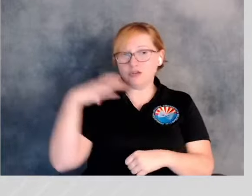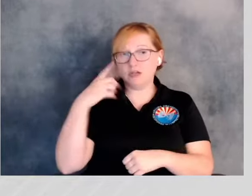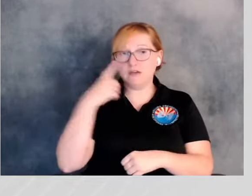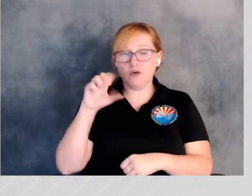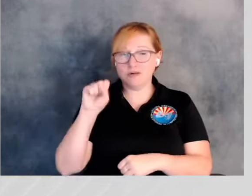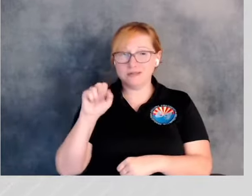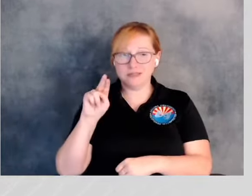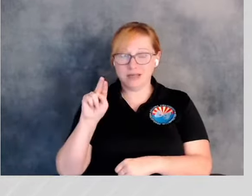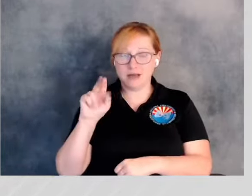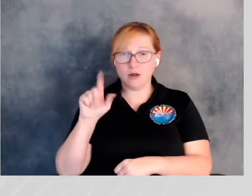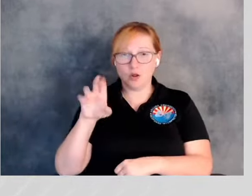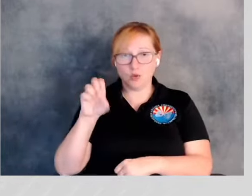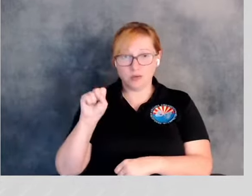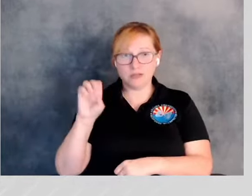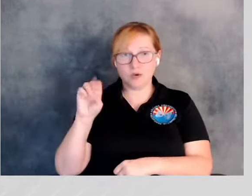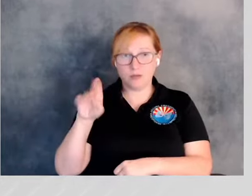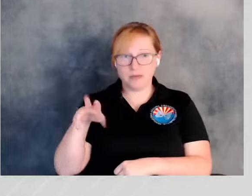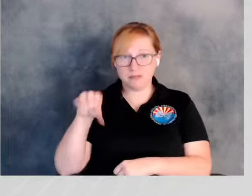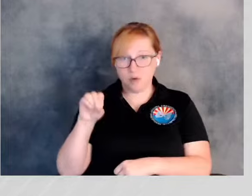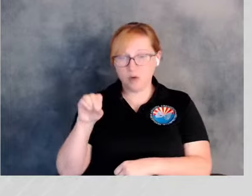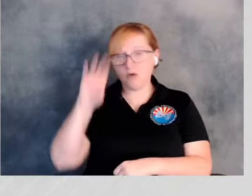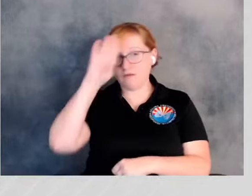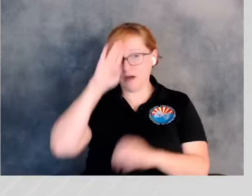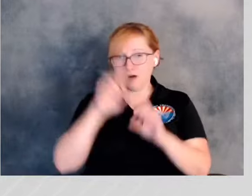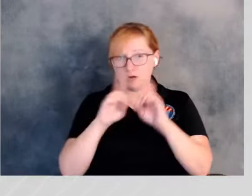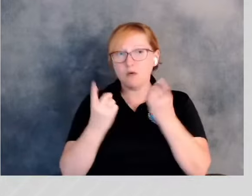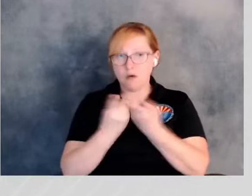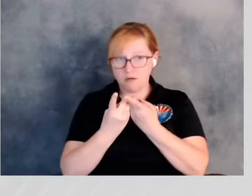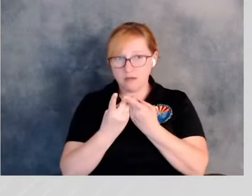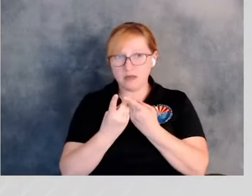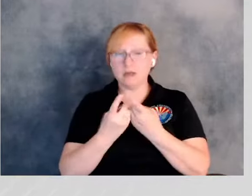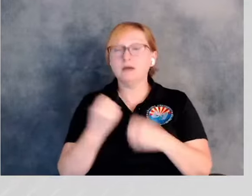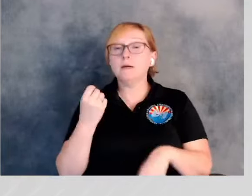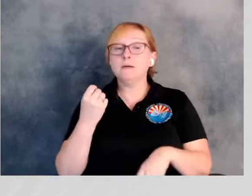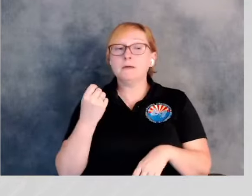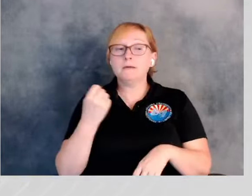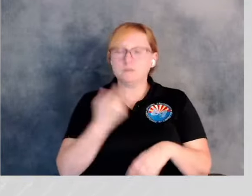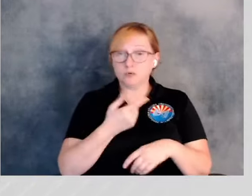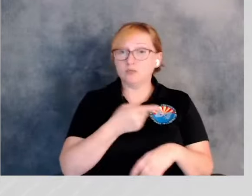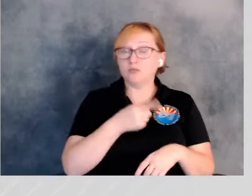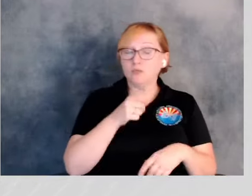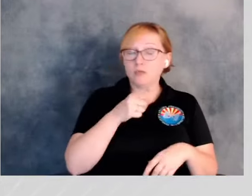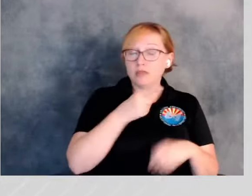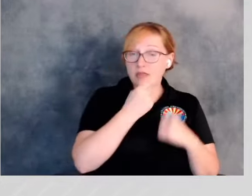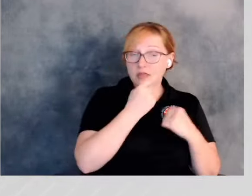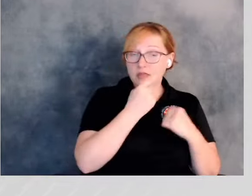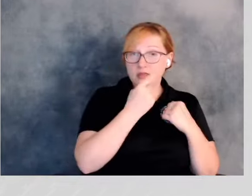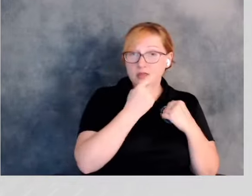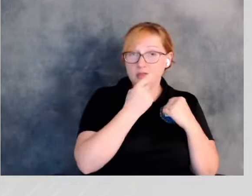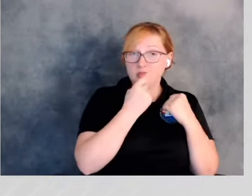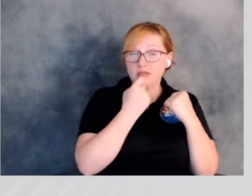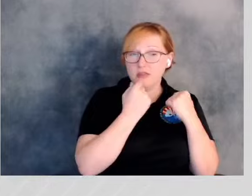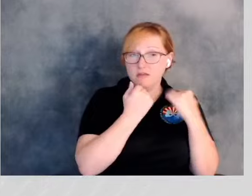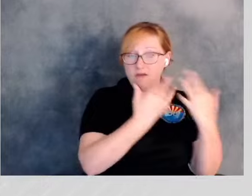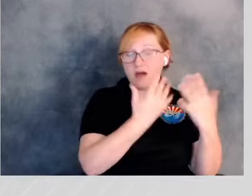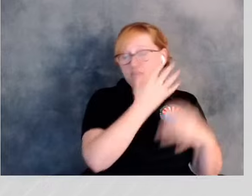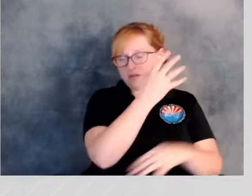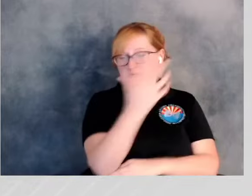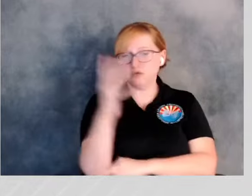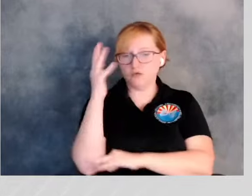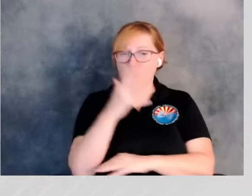As Los Padres has engaged the BEAR team, we have engaged the WORT team. And what that means is the Watershed Emergency Response